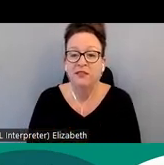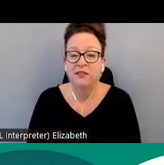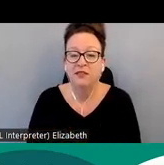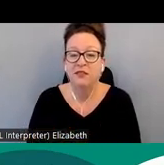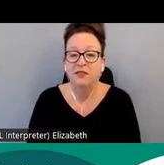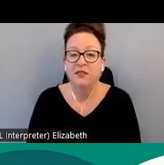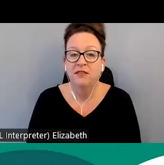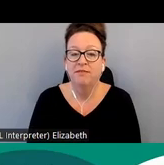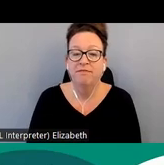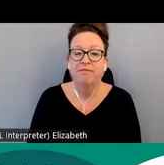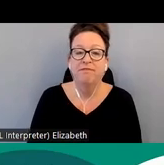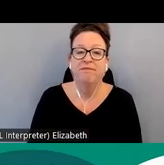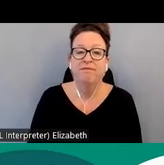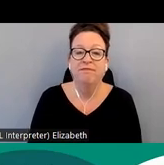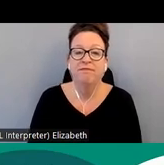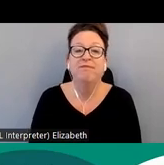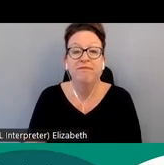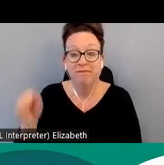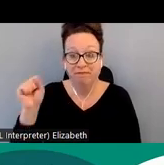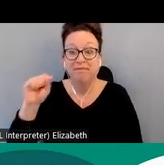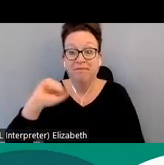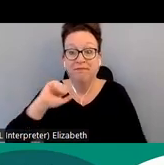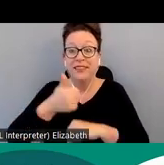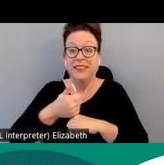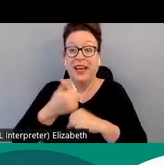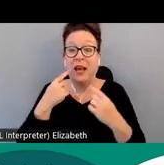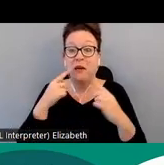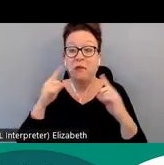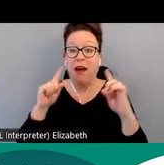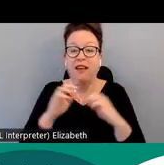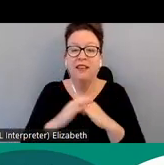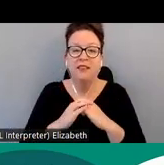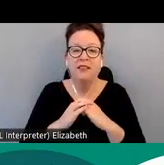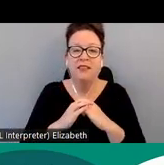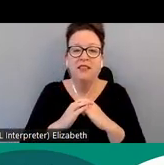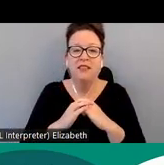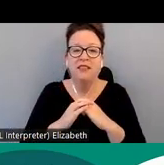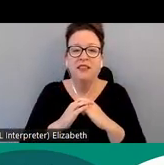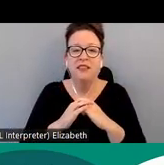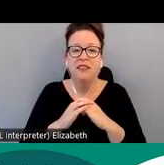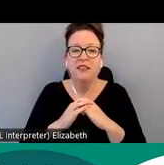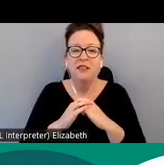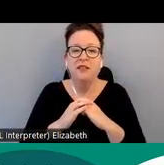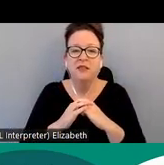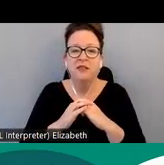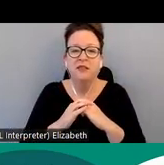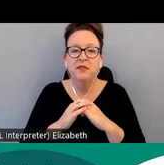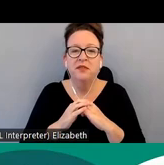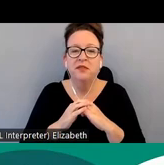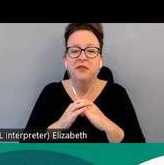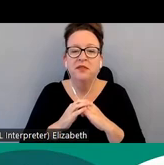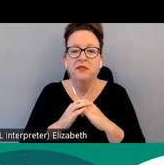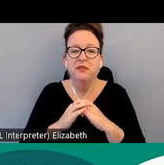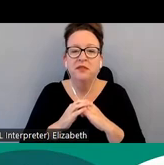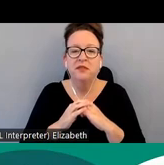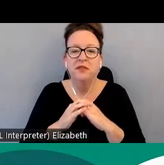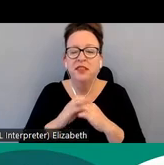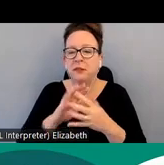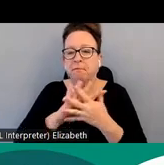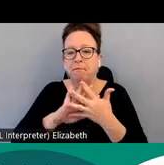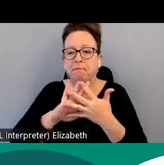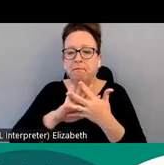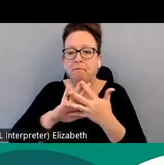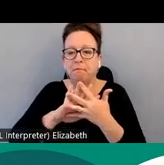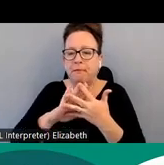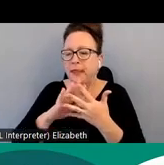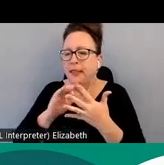So this is Ana yes, Lopez. It has. Ana Lopez was not assigned as an interpreter.